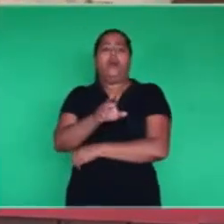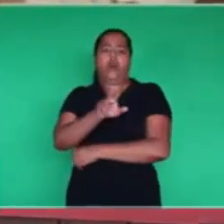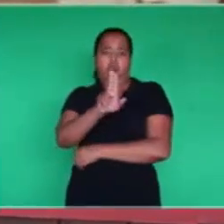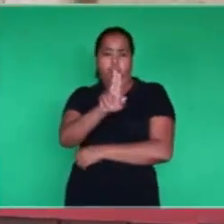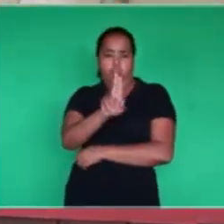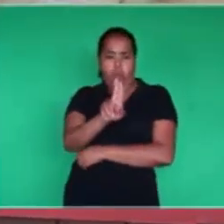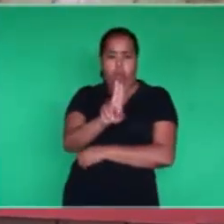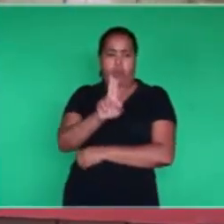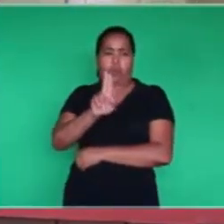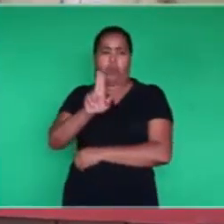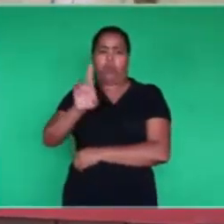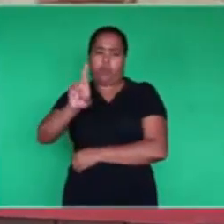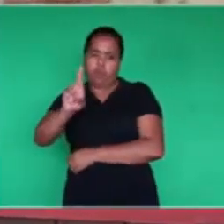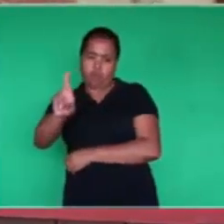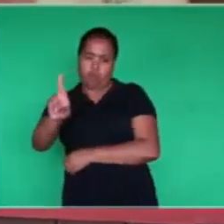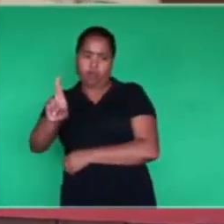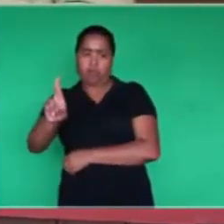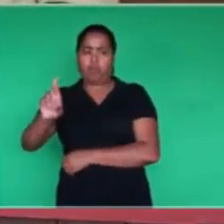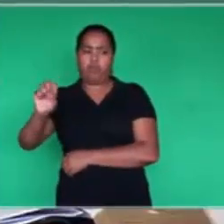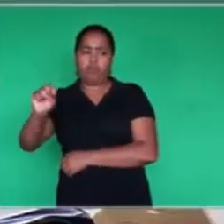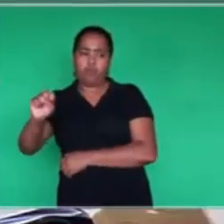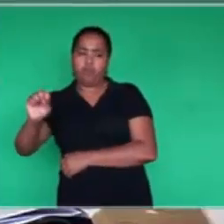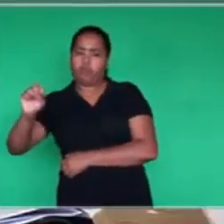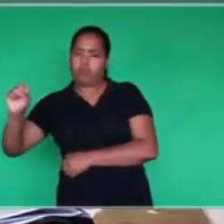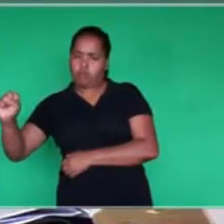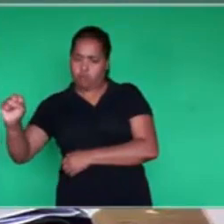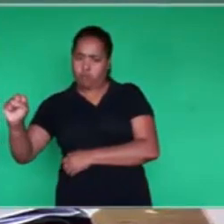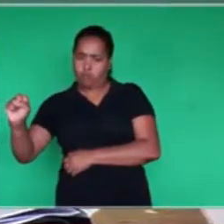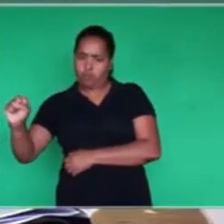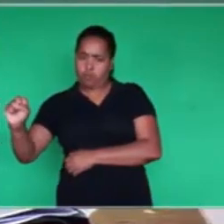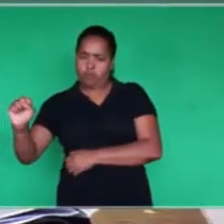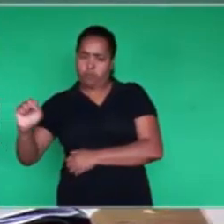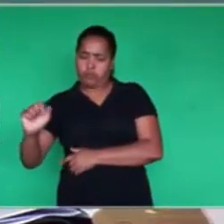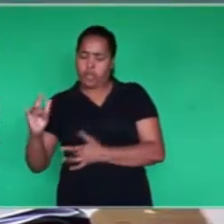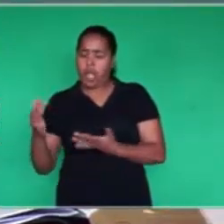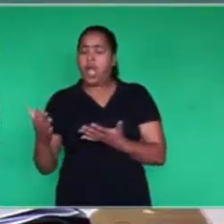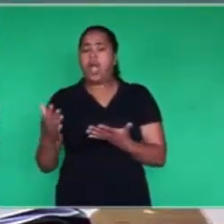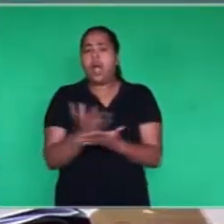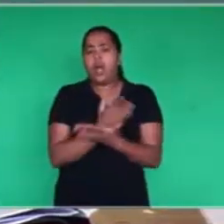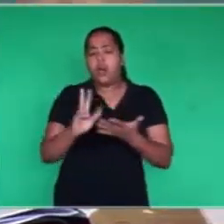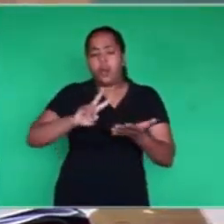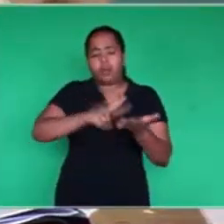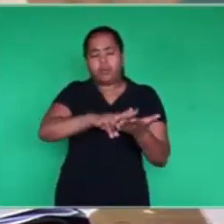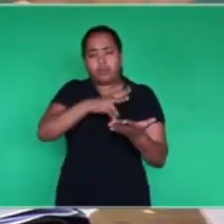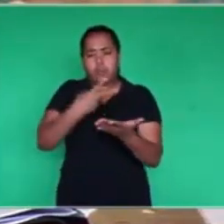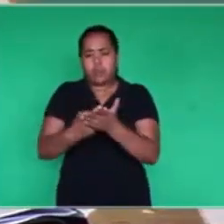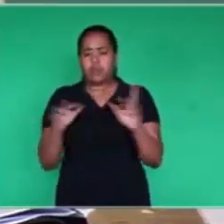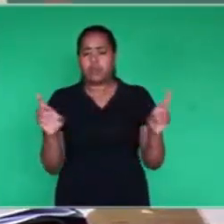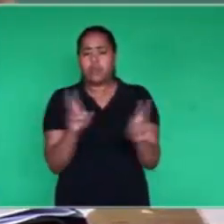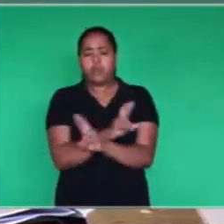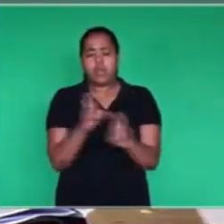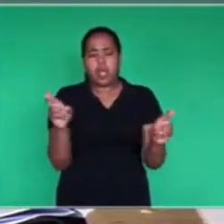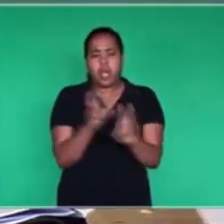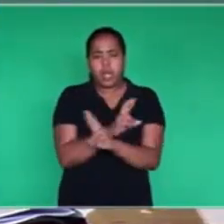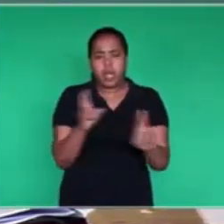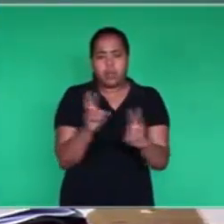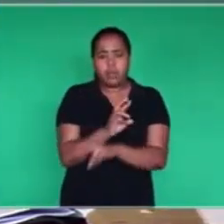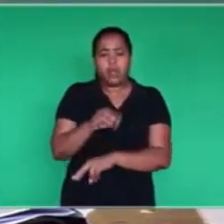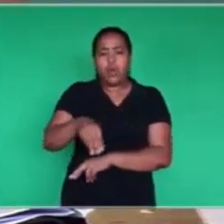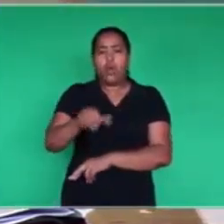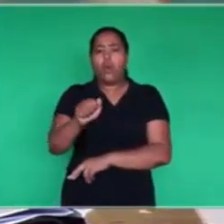the armies will be formed from ideologies. The ideology which communism